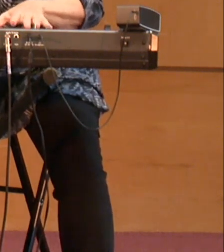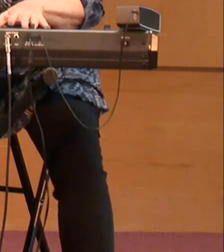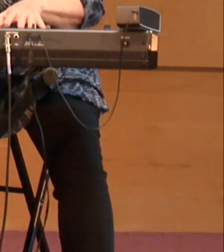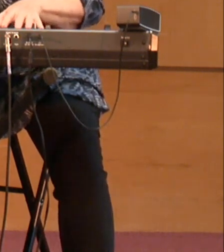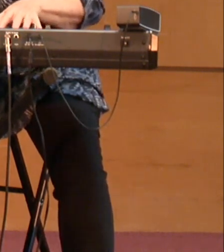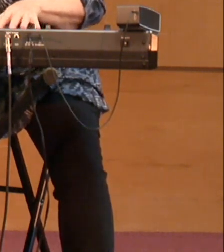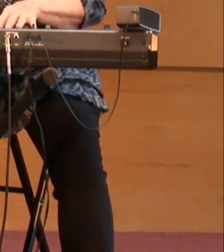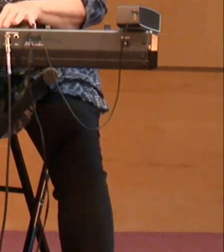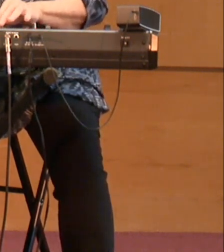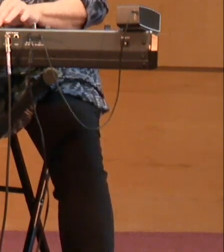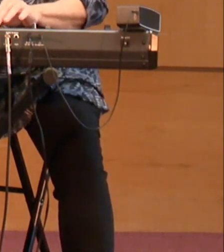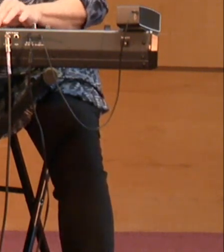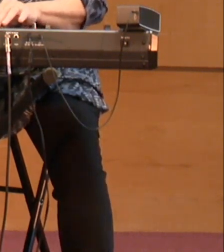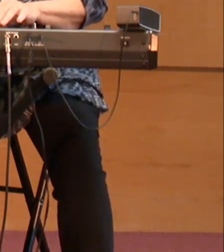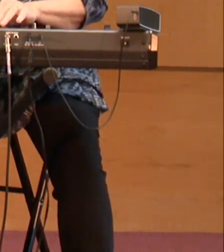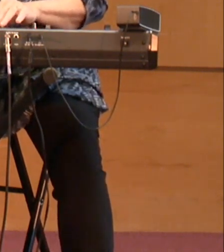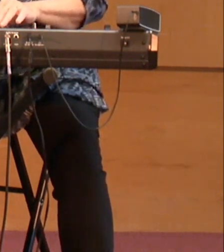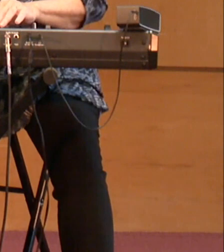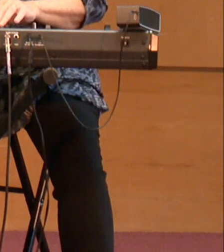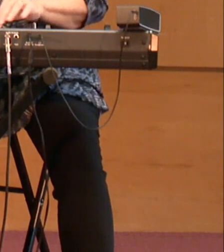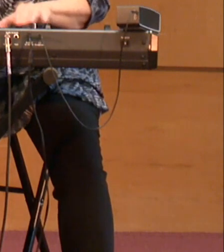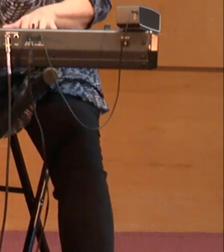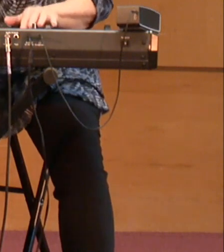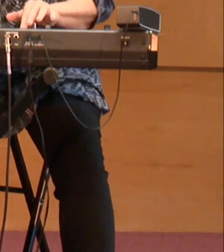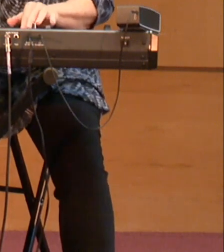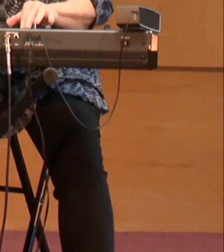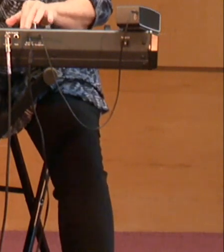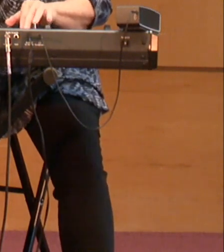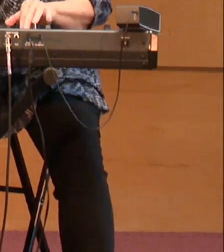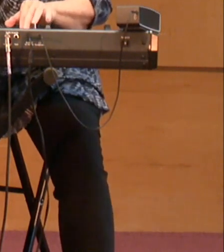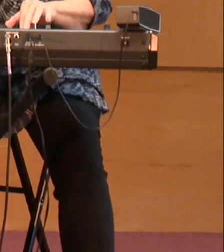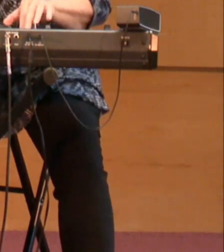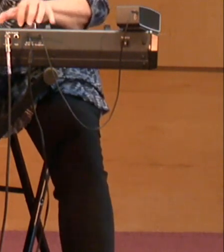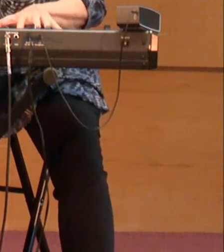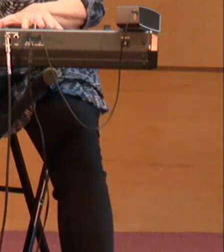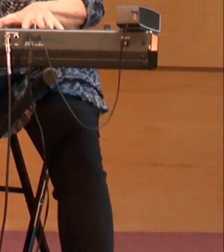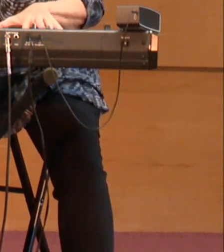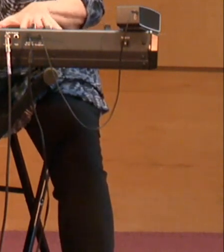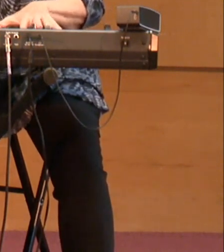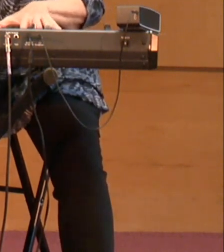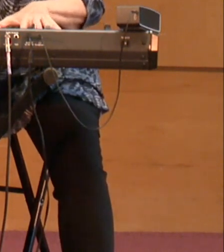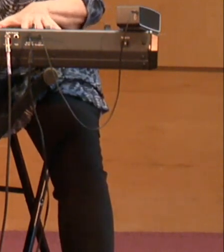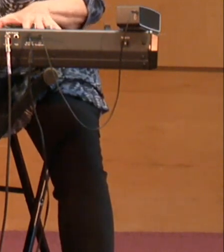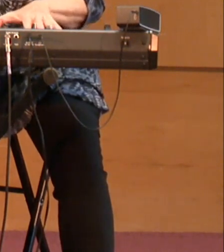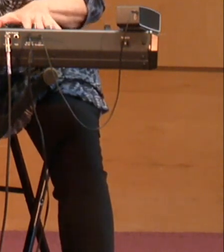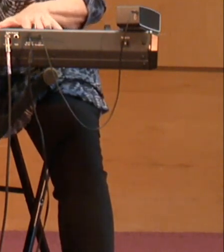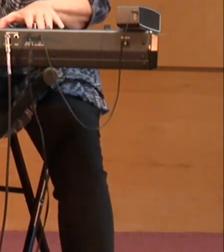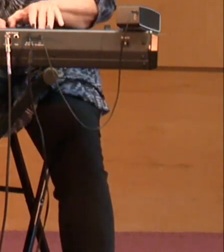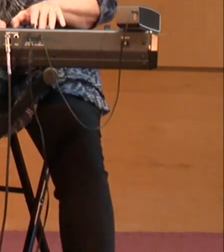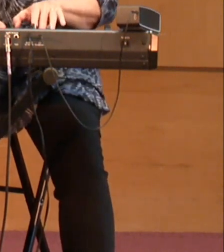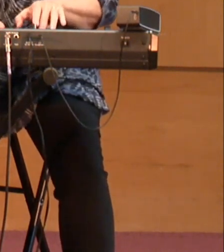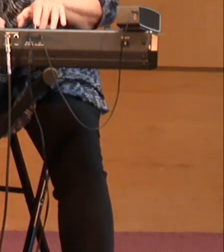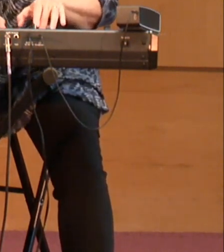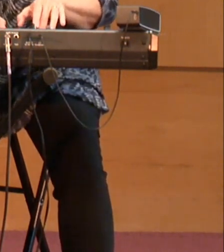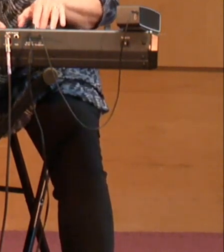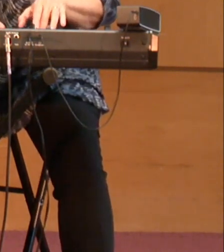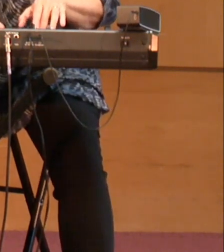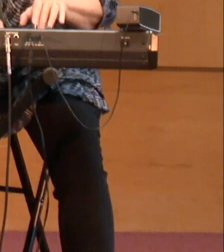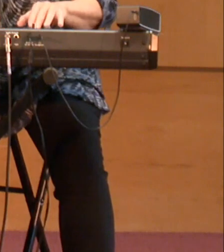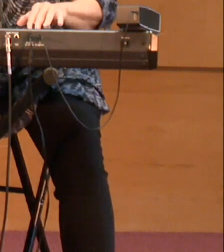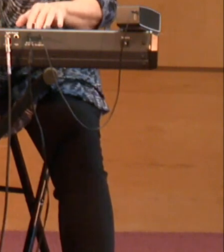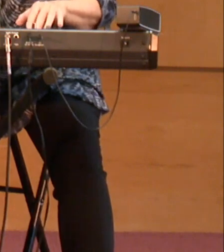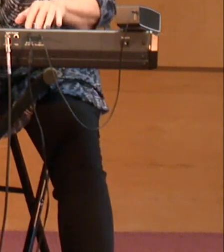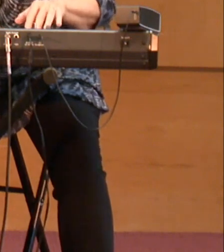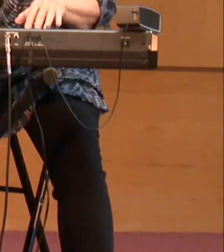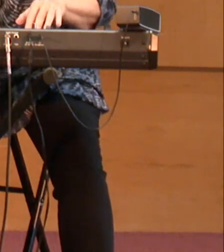I'm working on forgiveness, working really hard, 'cause I've noticed